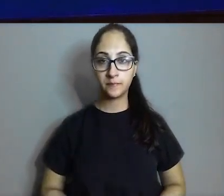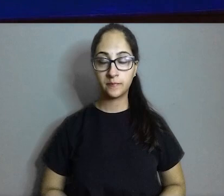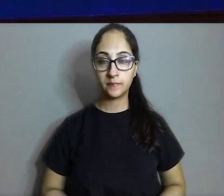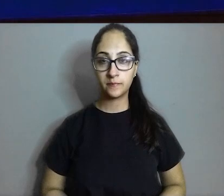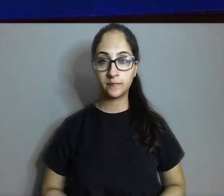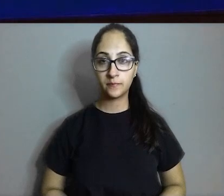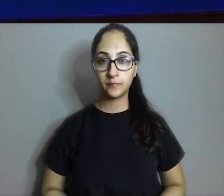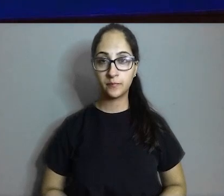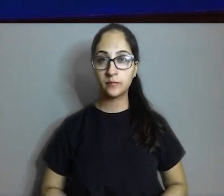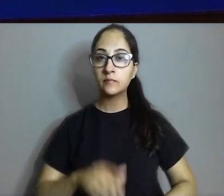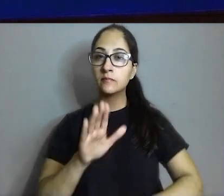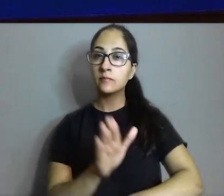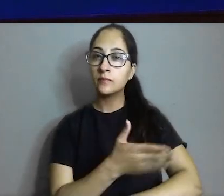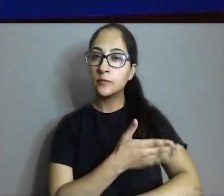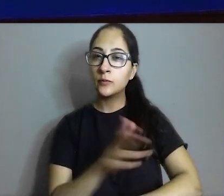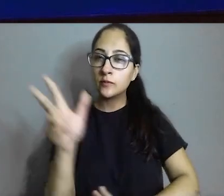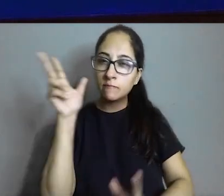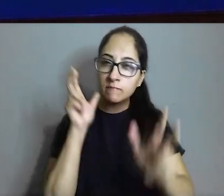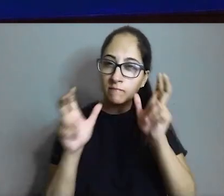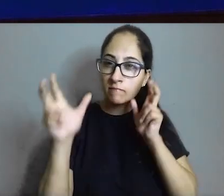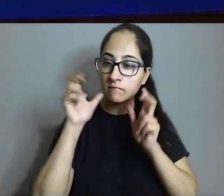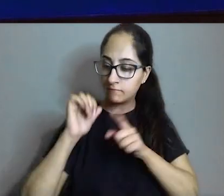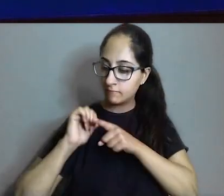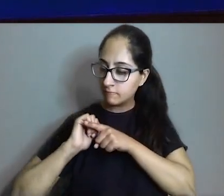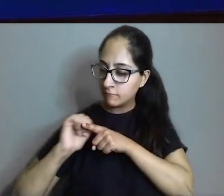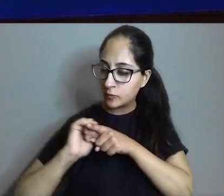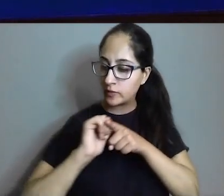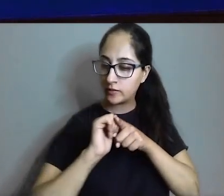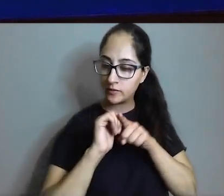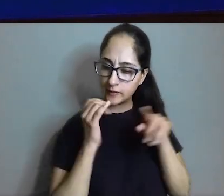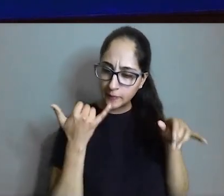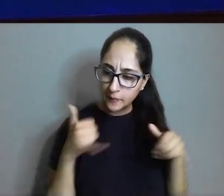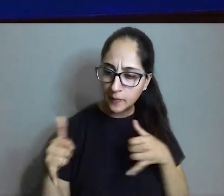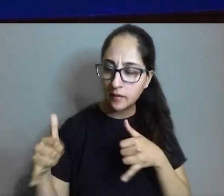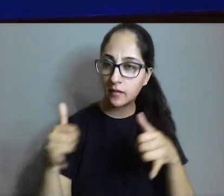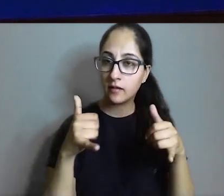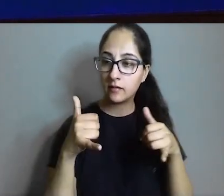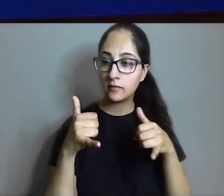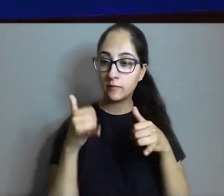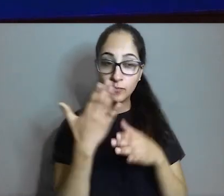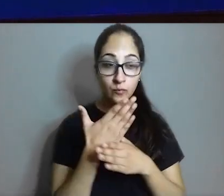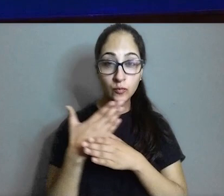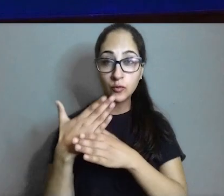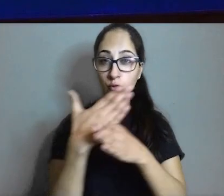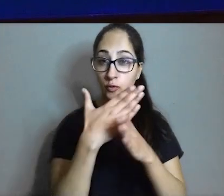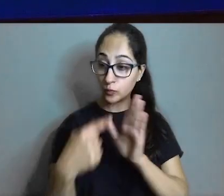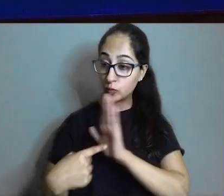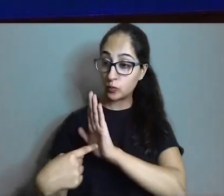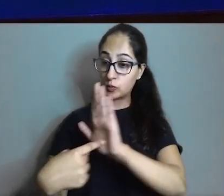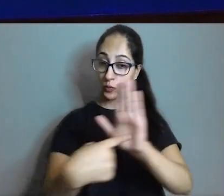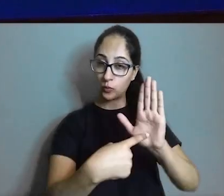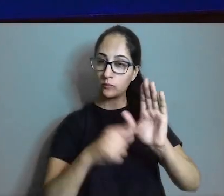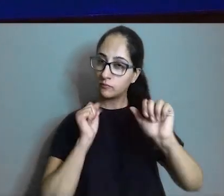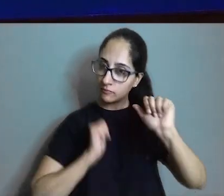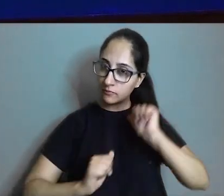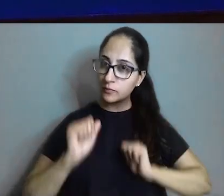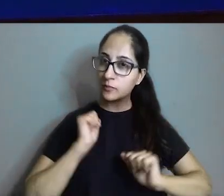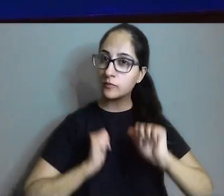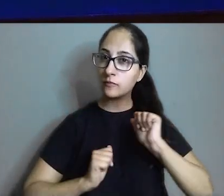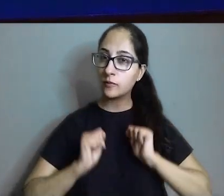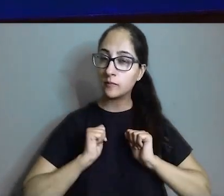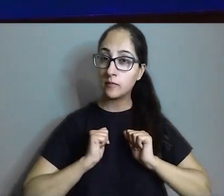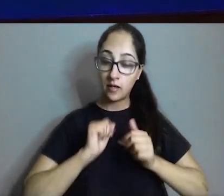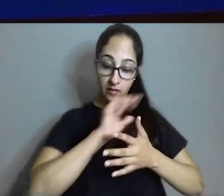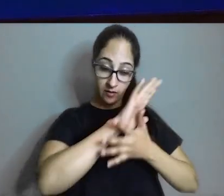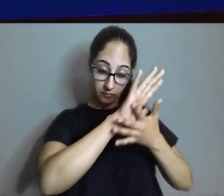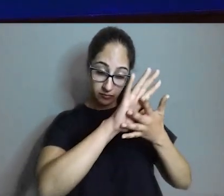Listening to music, practicing music, sharing music, performing music have